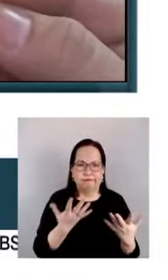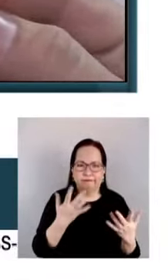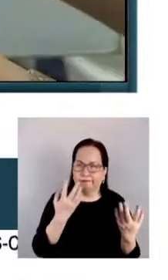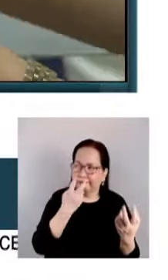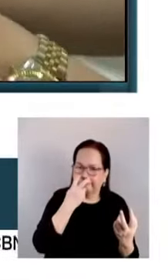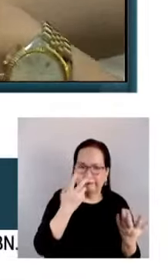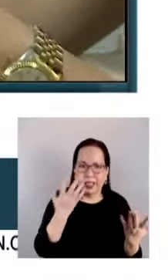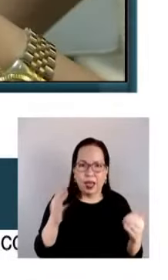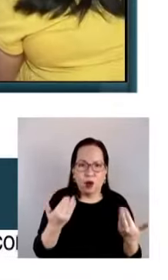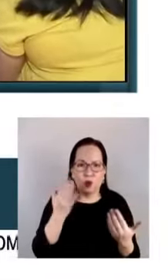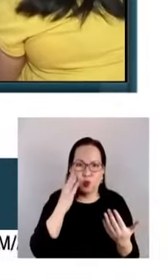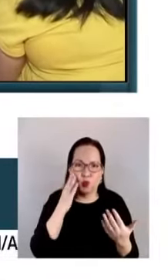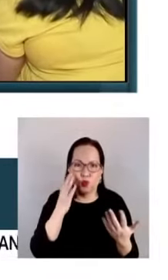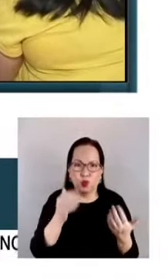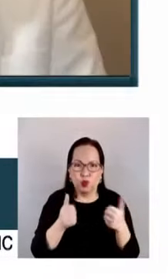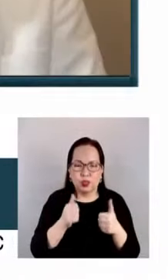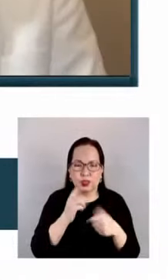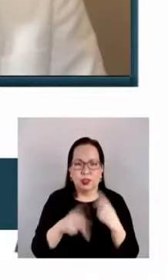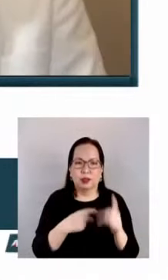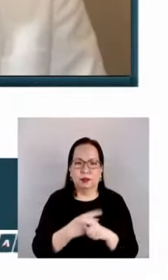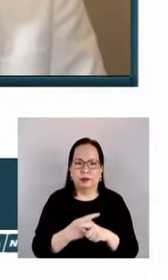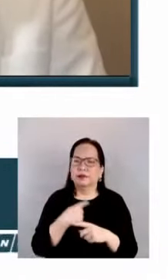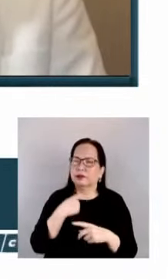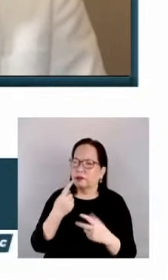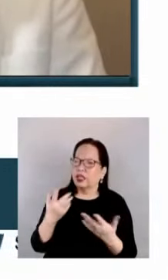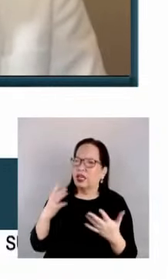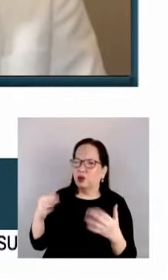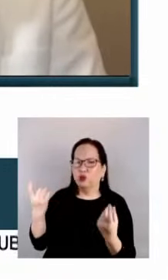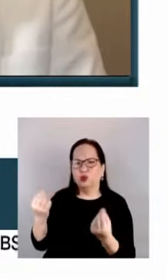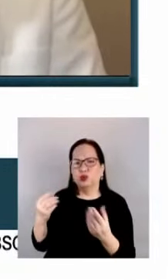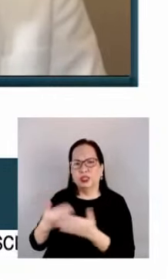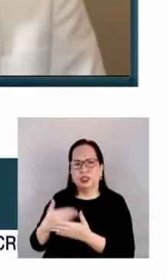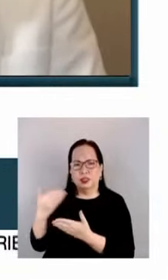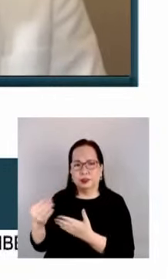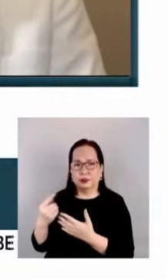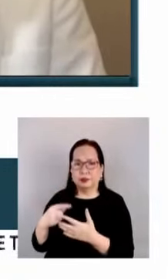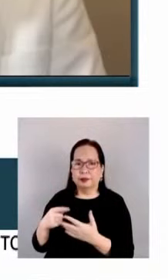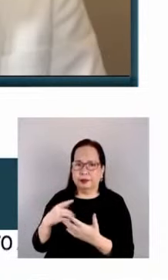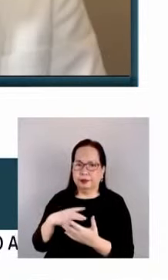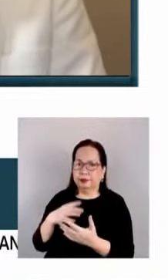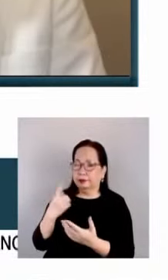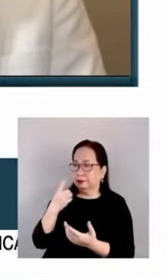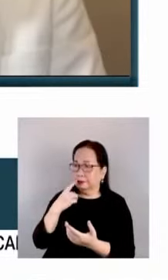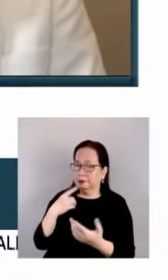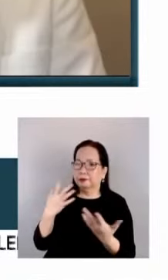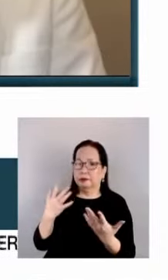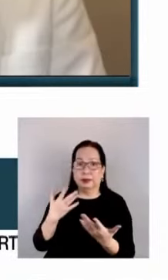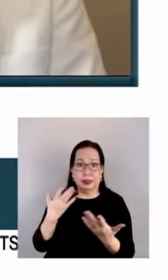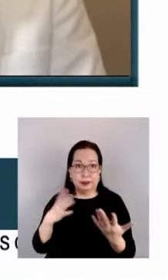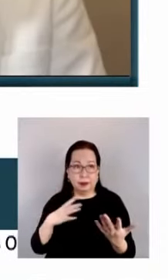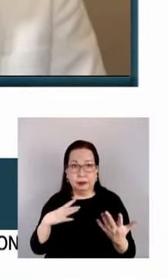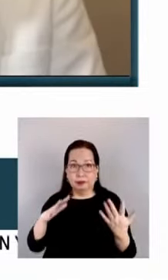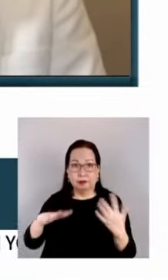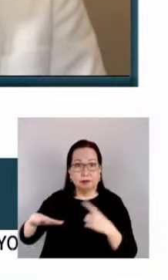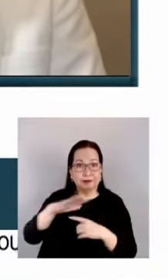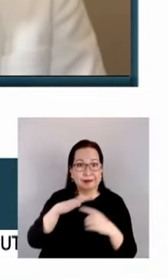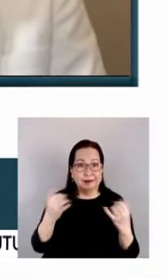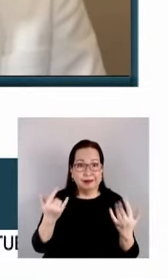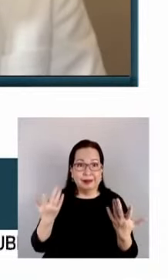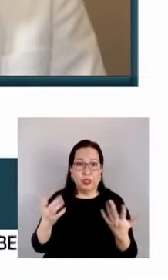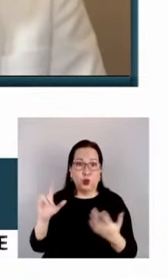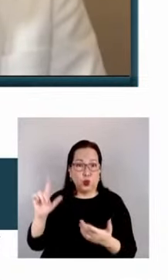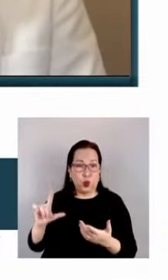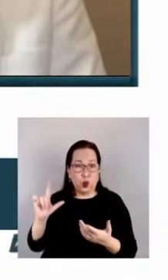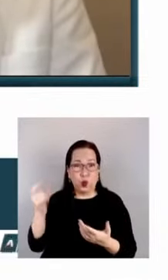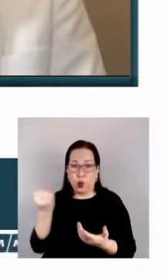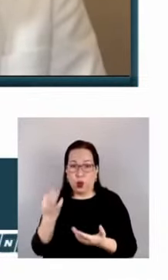strike a balance? Because as you said a while ago, this is a good enough scenario that we're in right now. There are low COVID cases